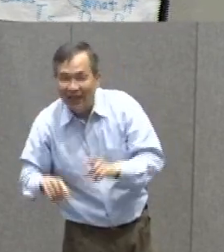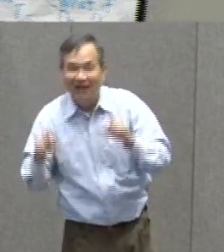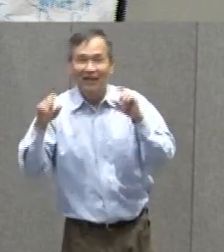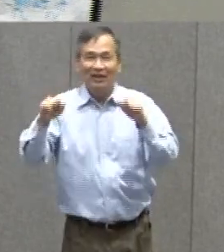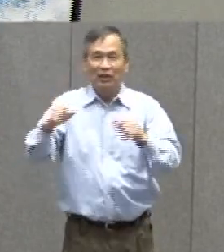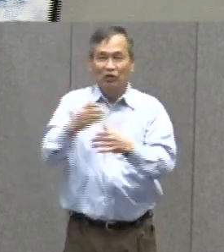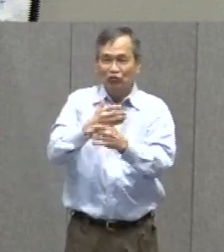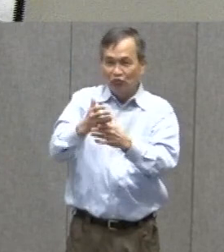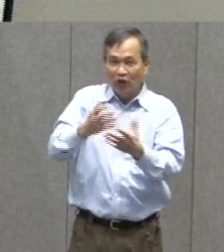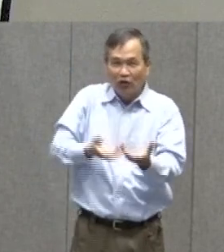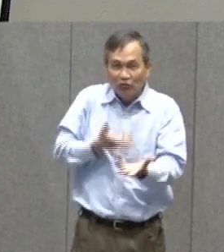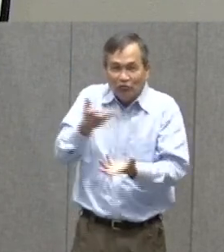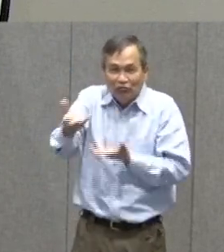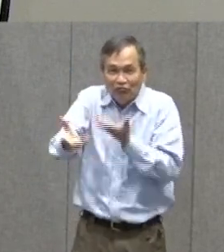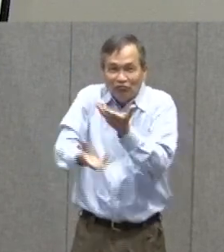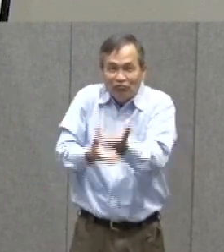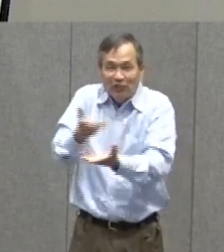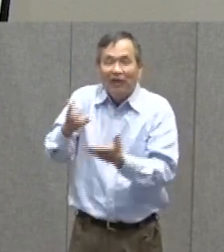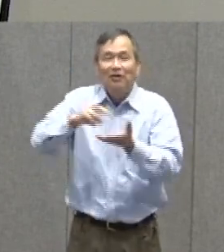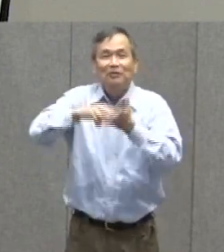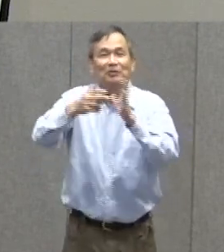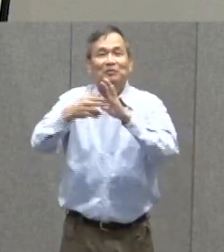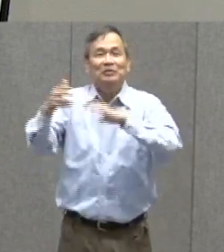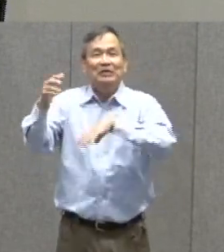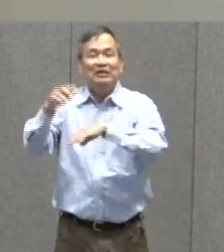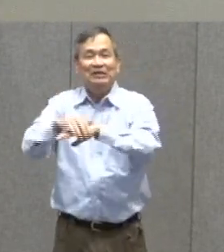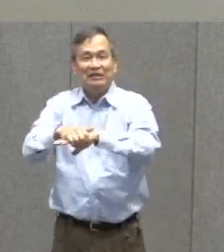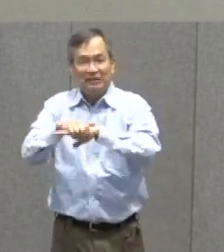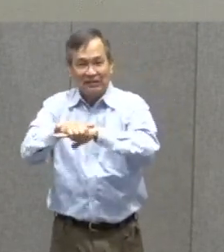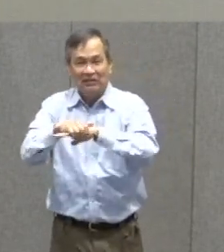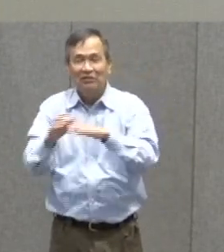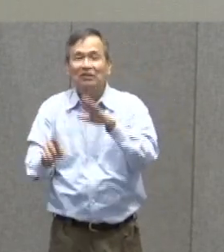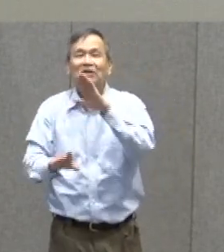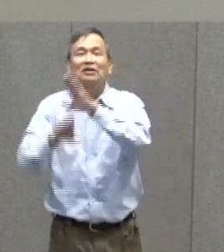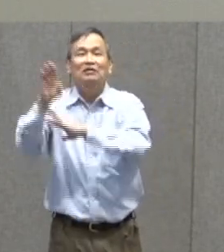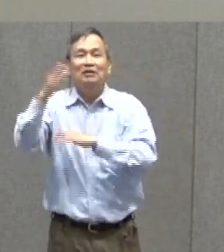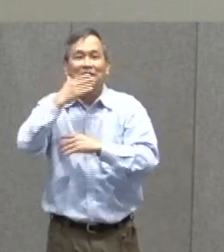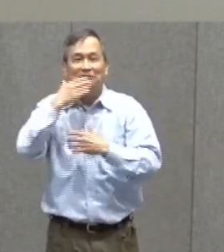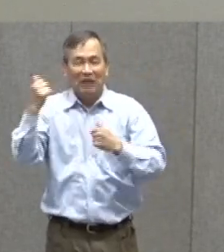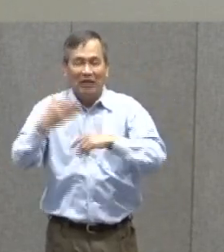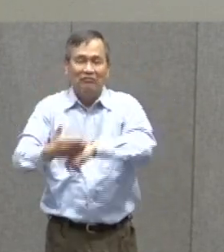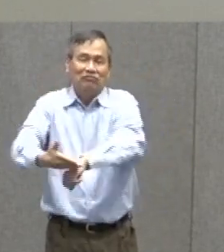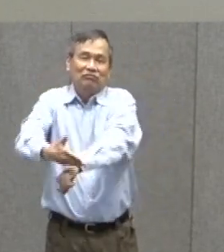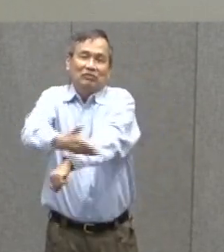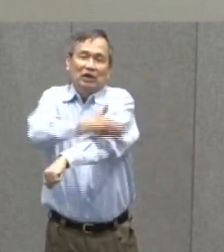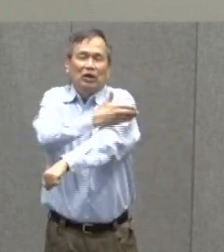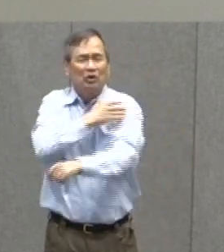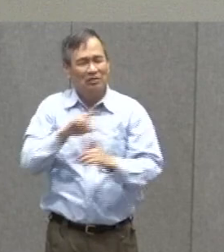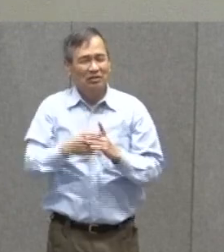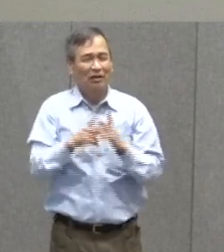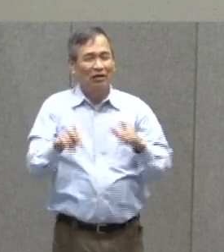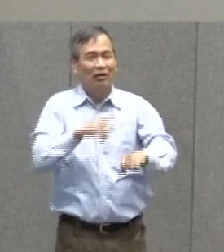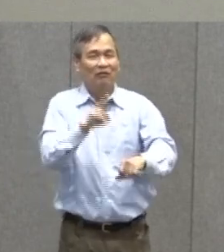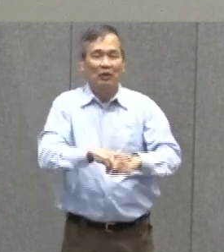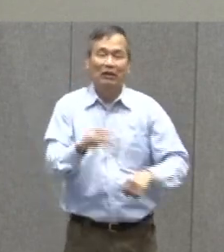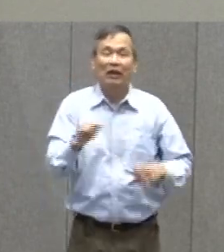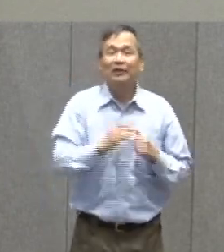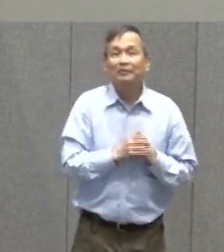to develop the English language more. And so what you can start off with is, of course, is like